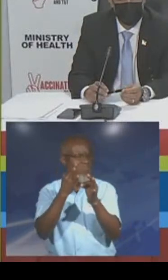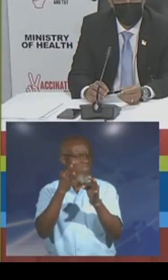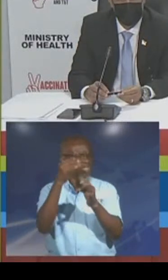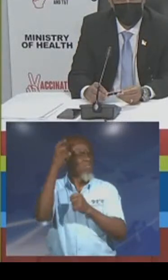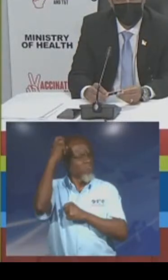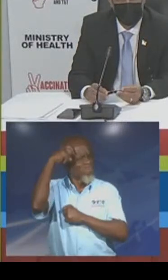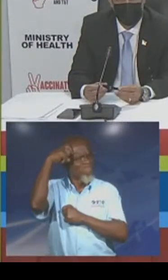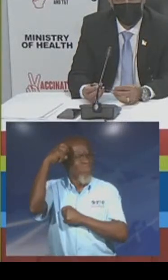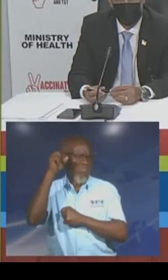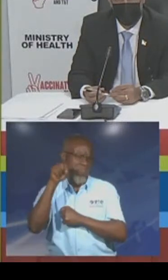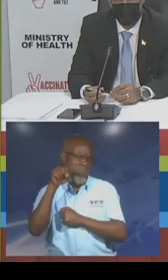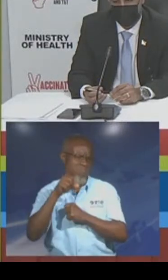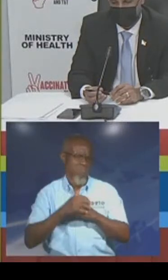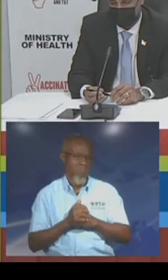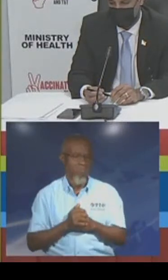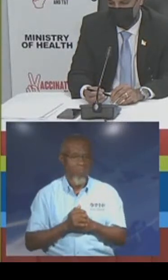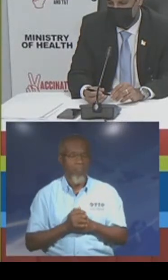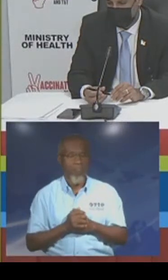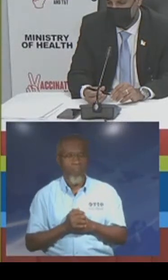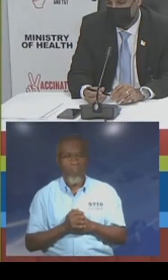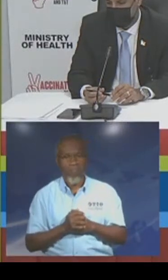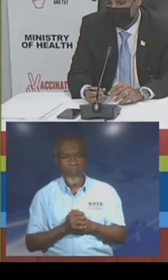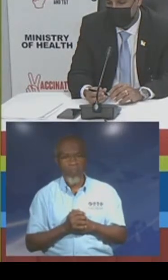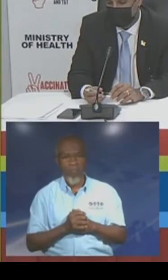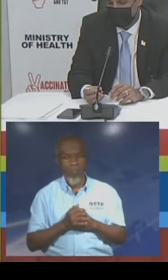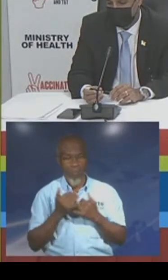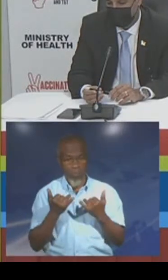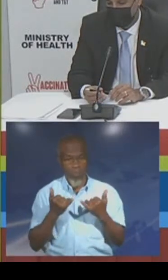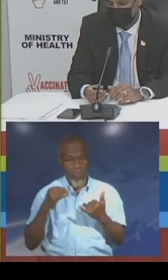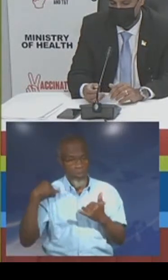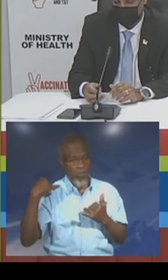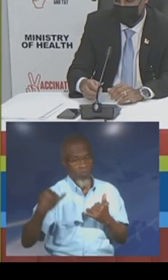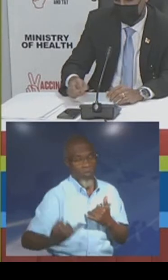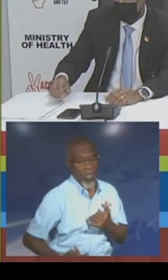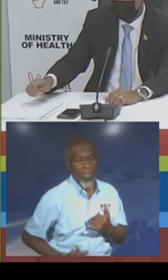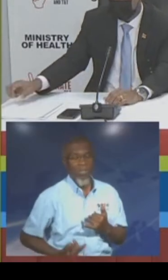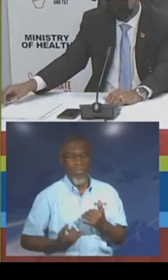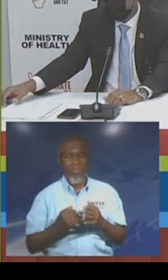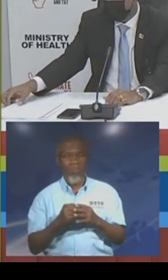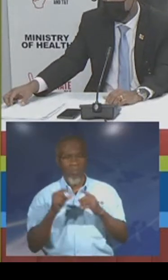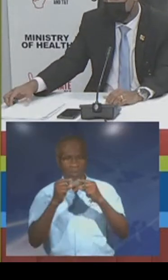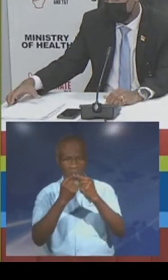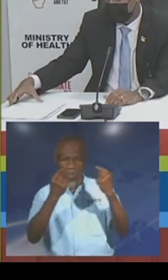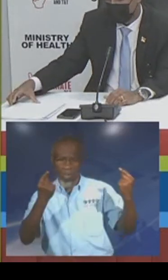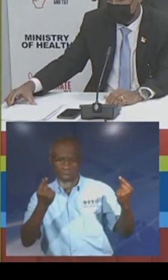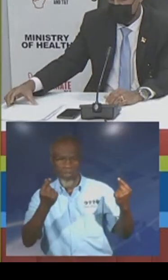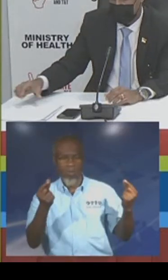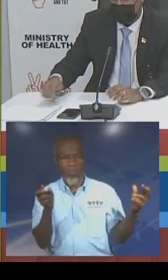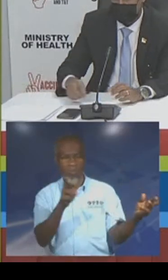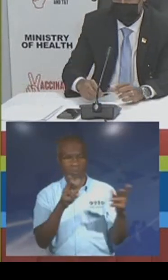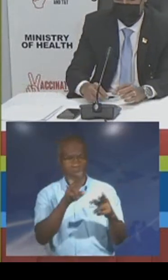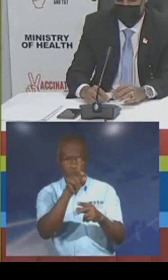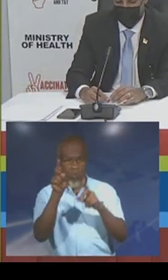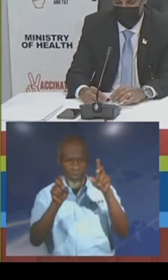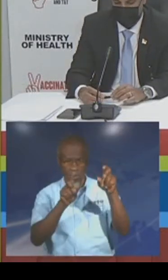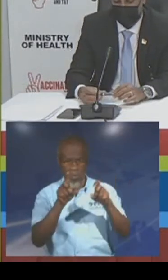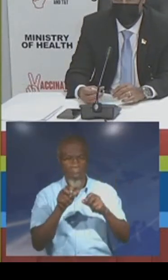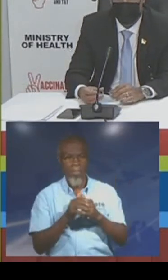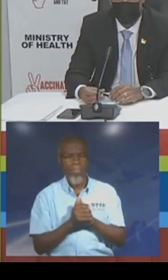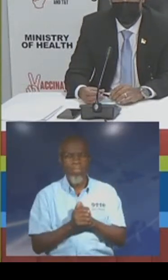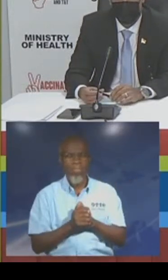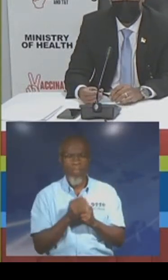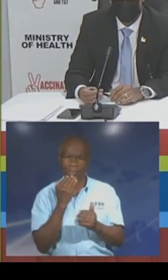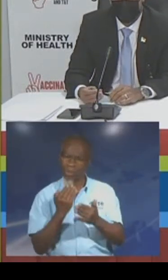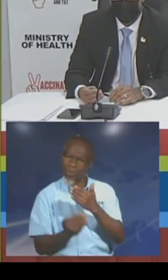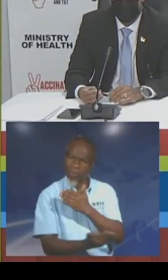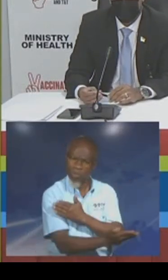Thank you, CMO. We now invite Guardian Media Limited for their questions. Hi, morning